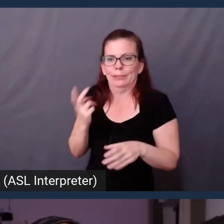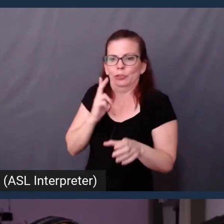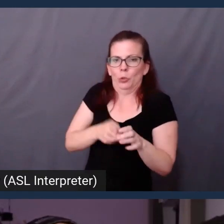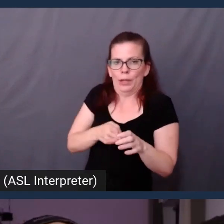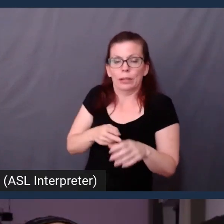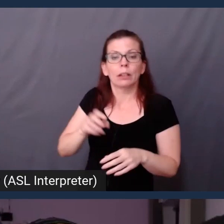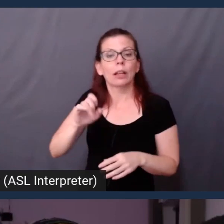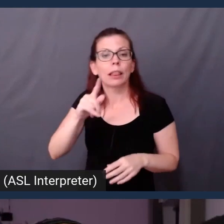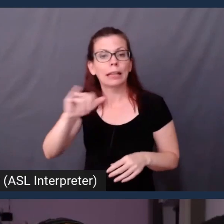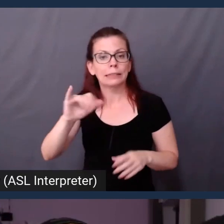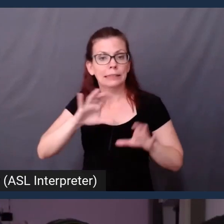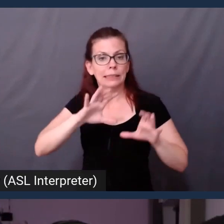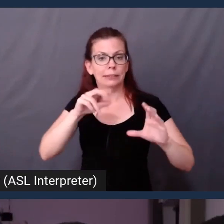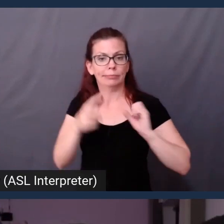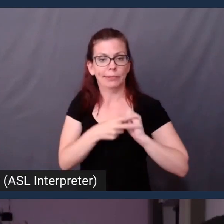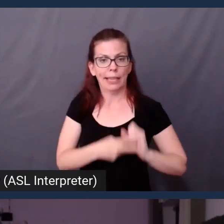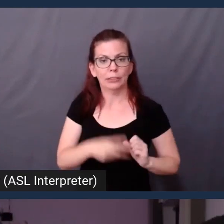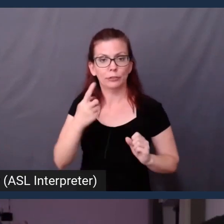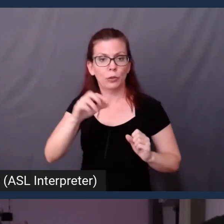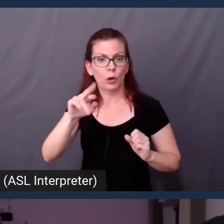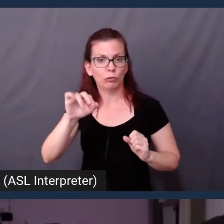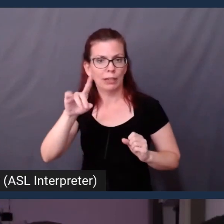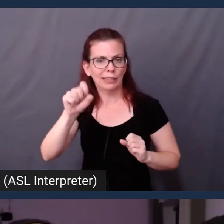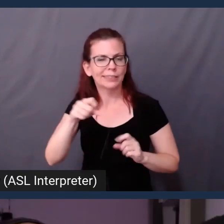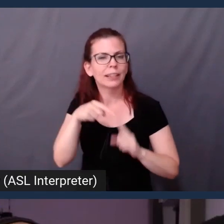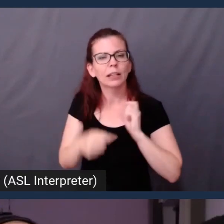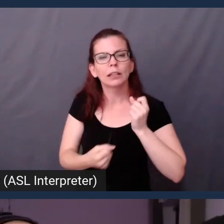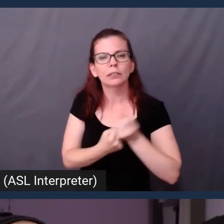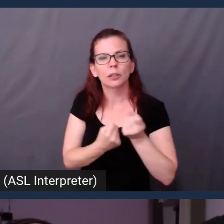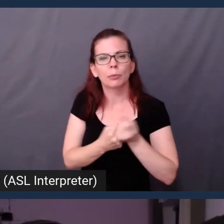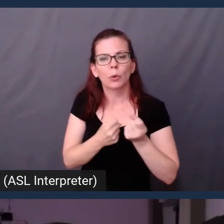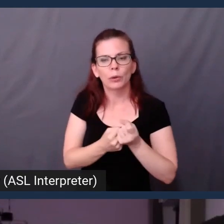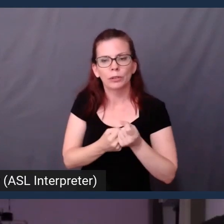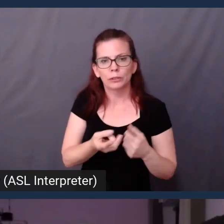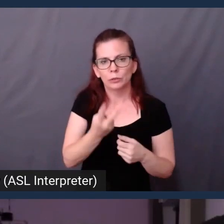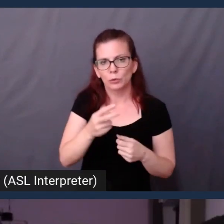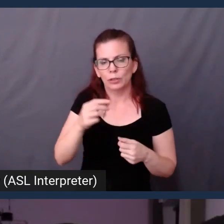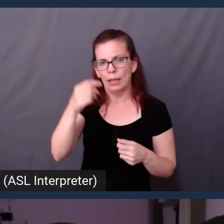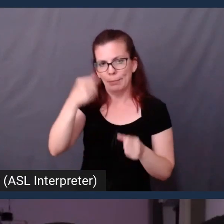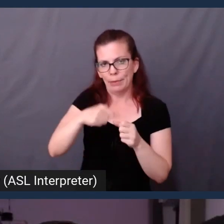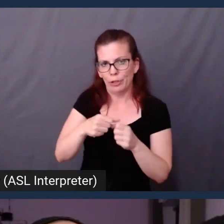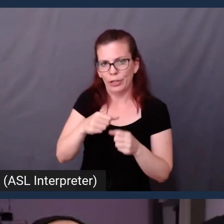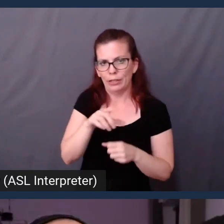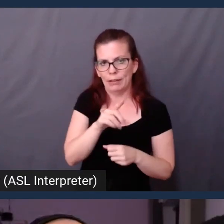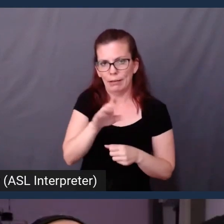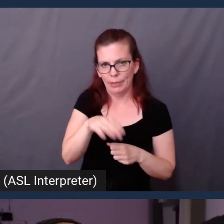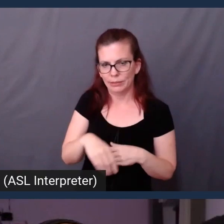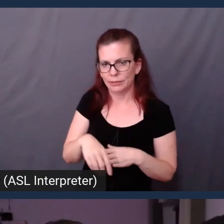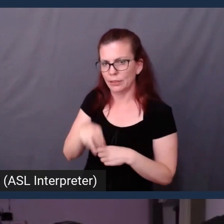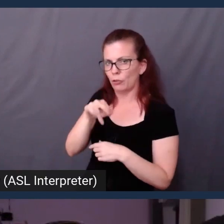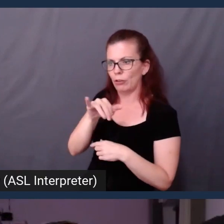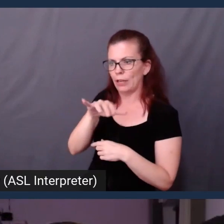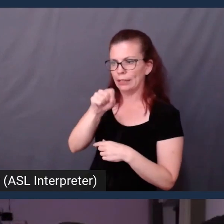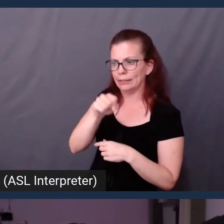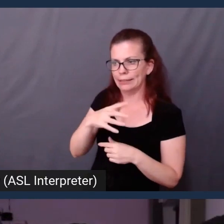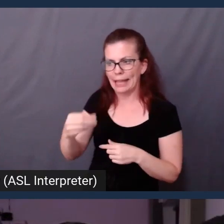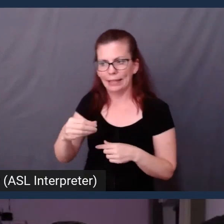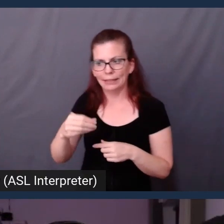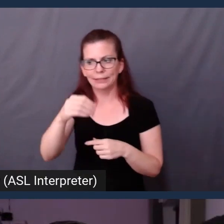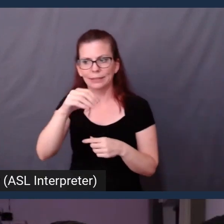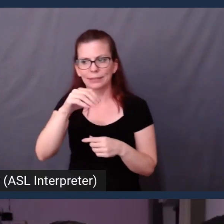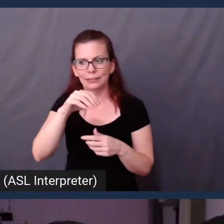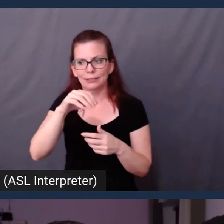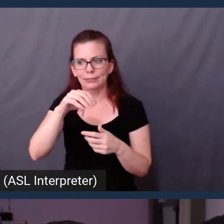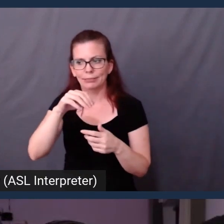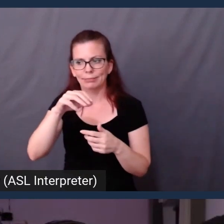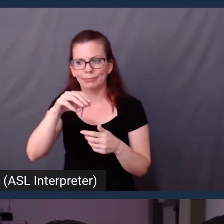for Redis is, so ElastiCache supports two in-memory databases, Redis and Memcached. So this feature is